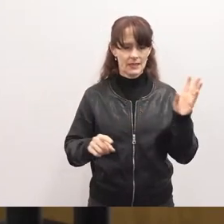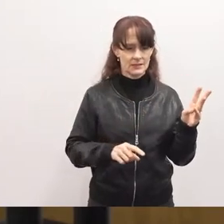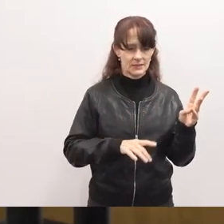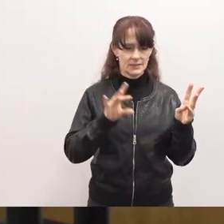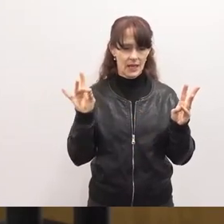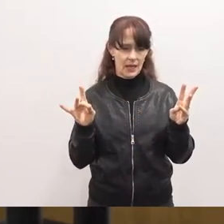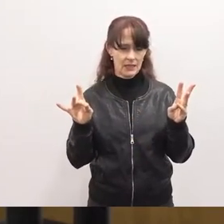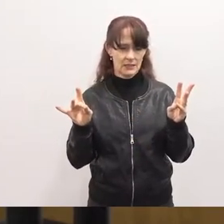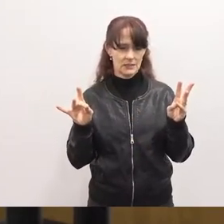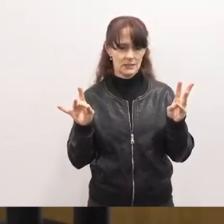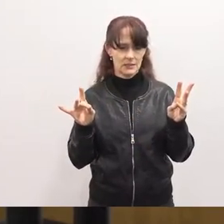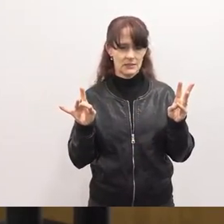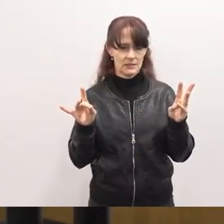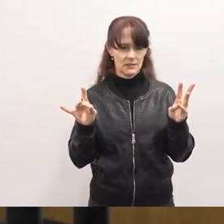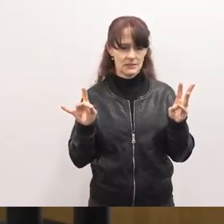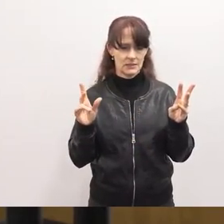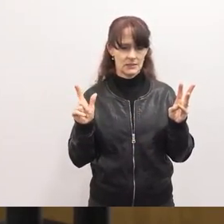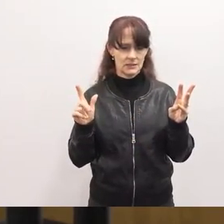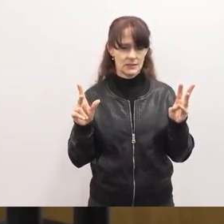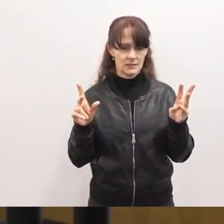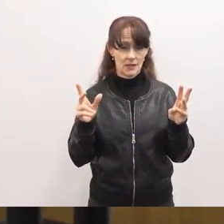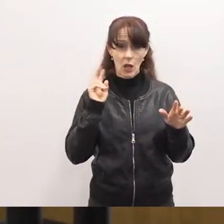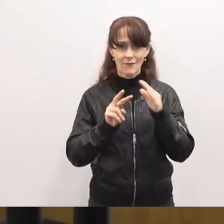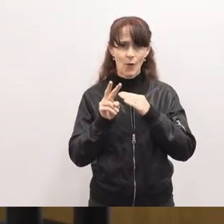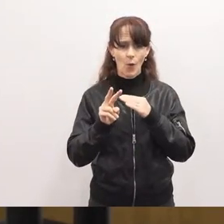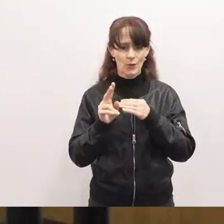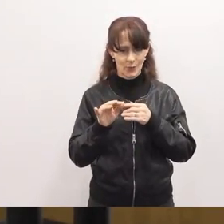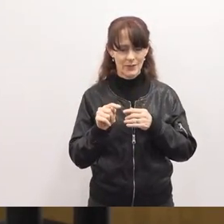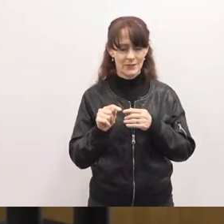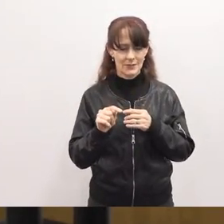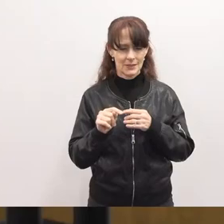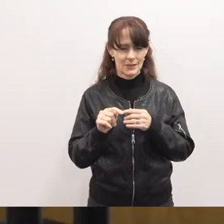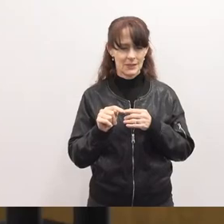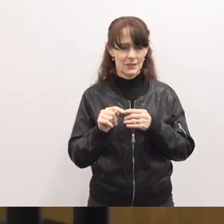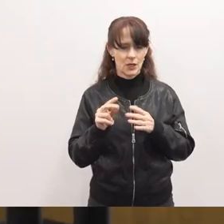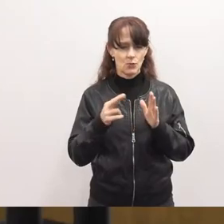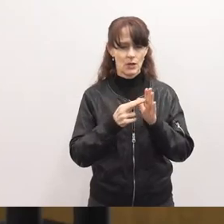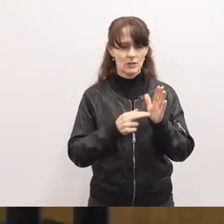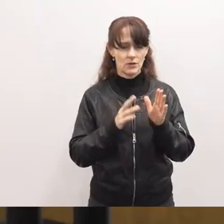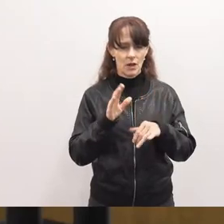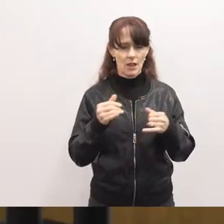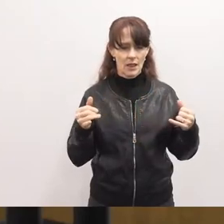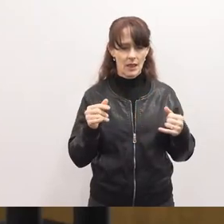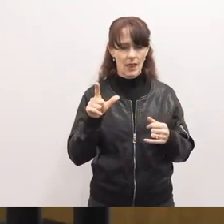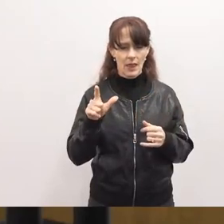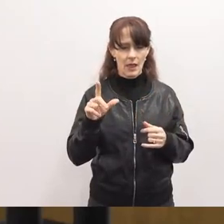8. I'm looking forward to it. You know, you can register online at